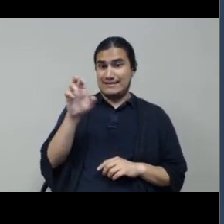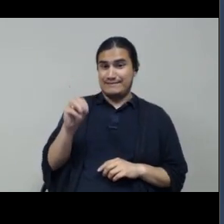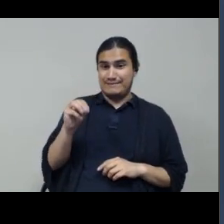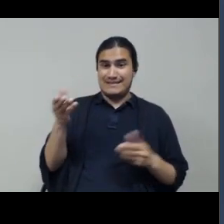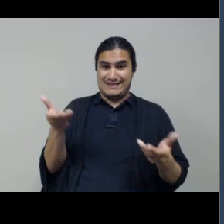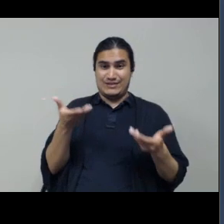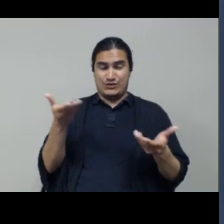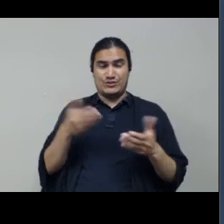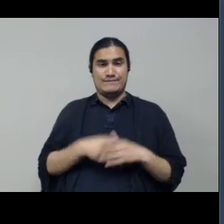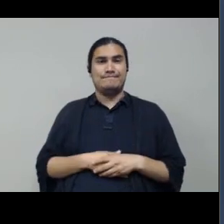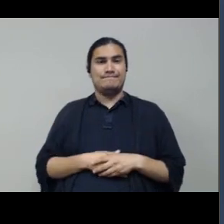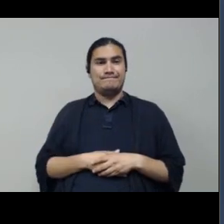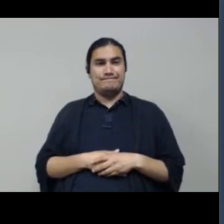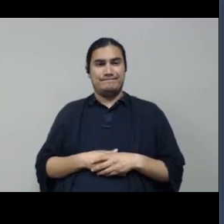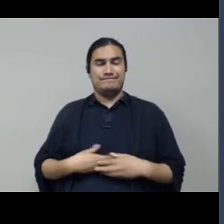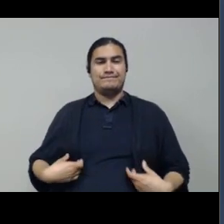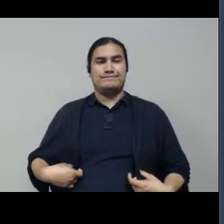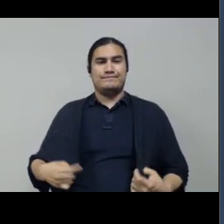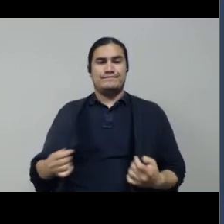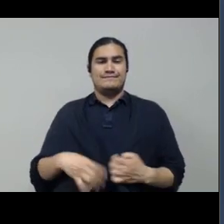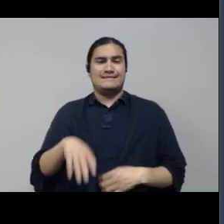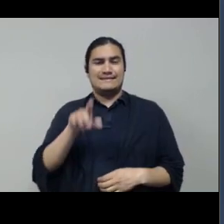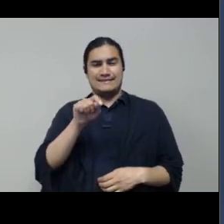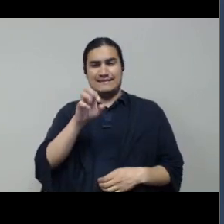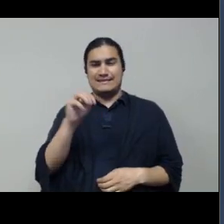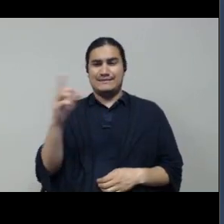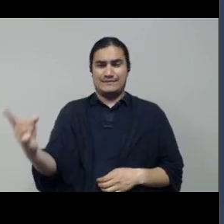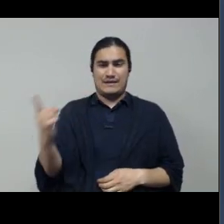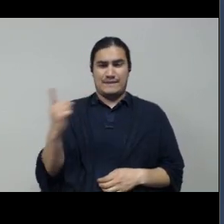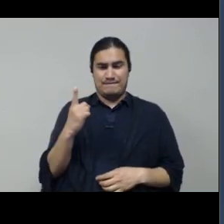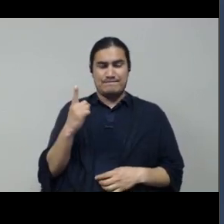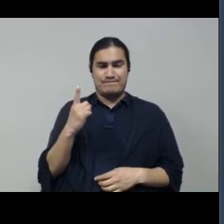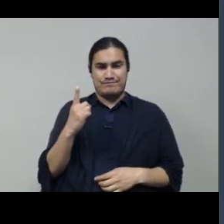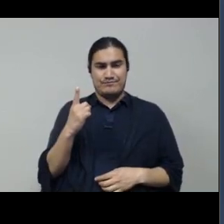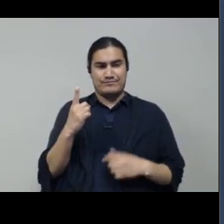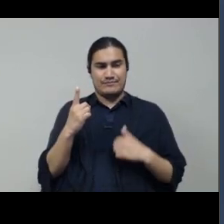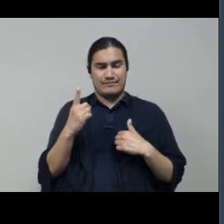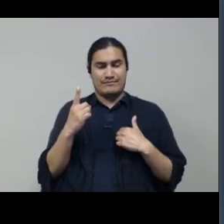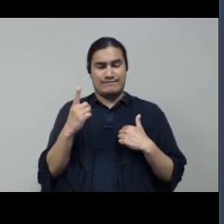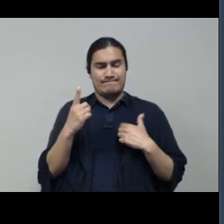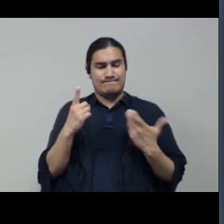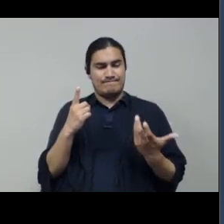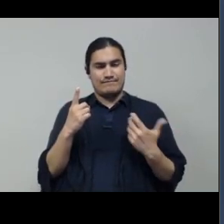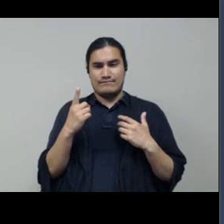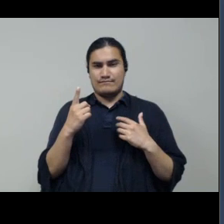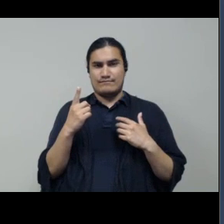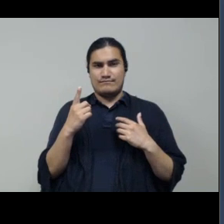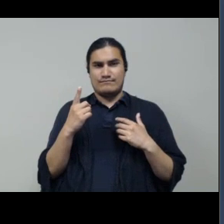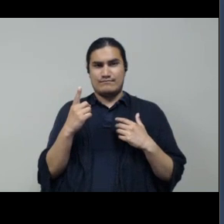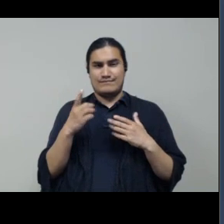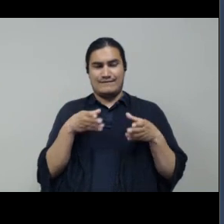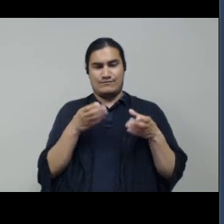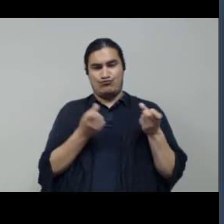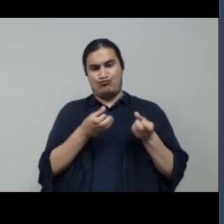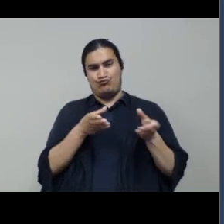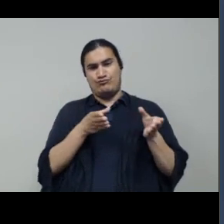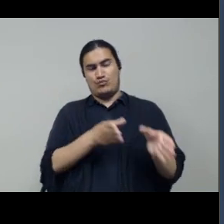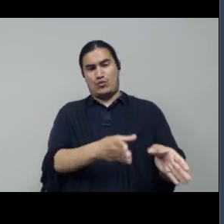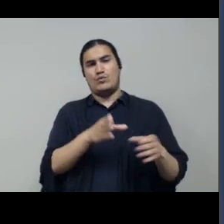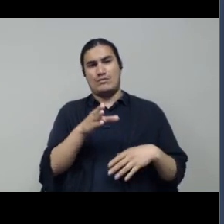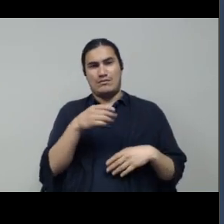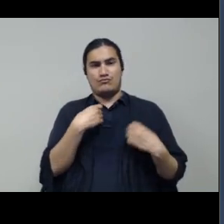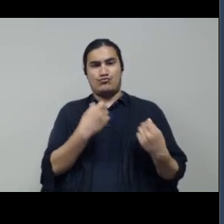here. Yes. as Tim comes forward. I've driven on this road. It does need